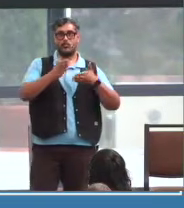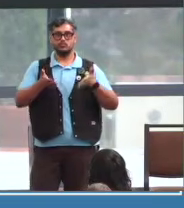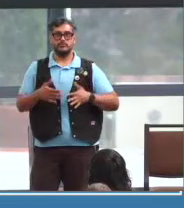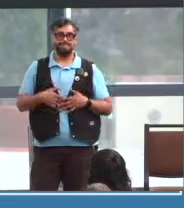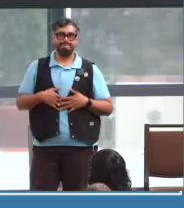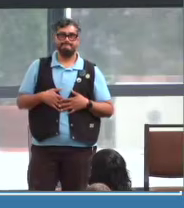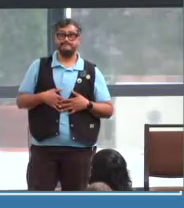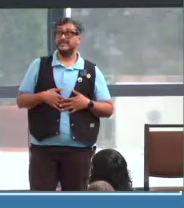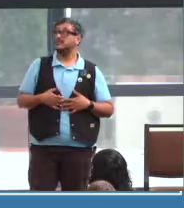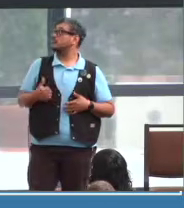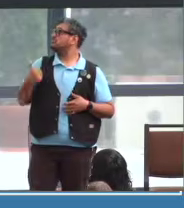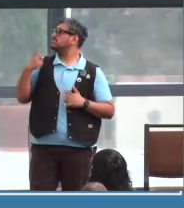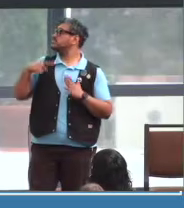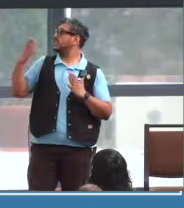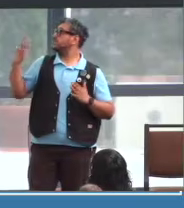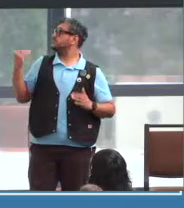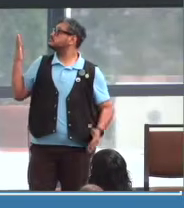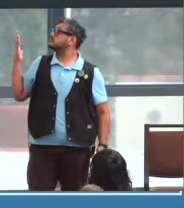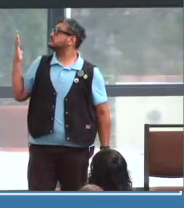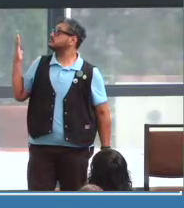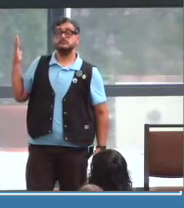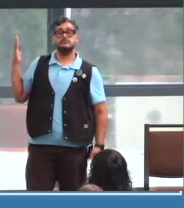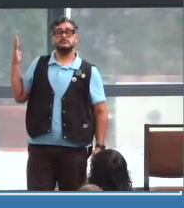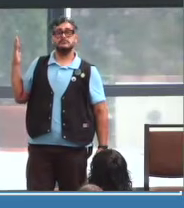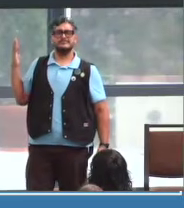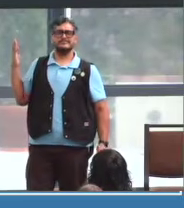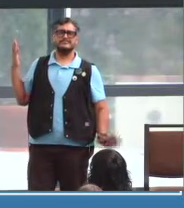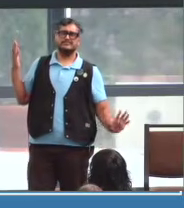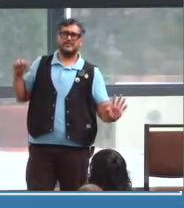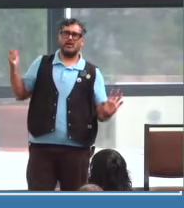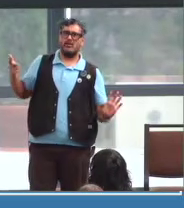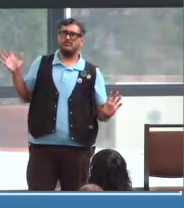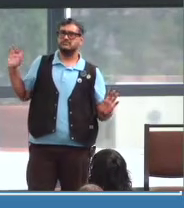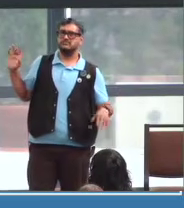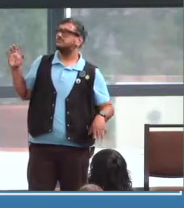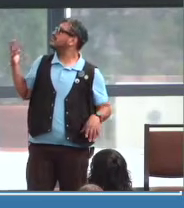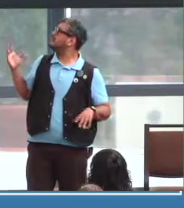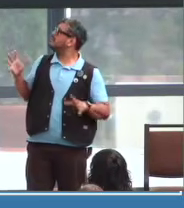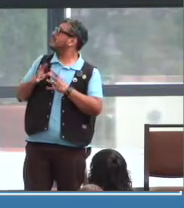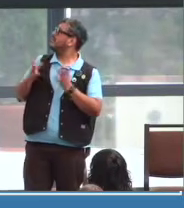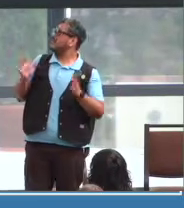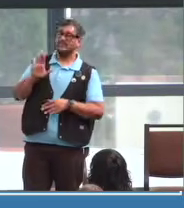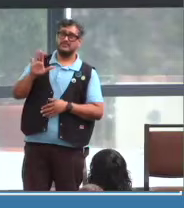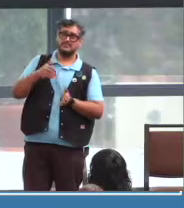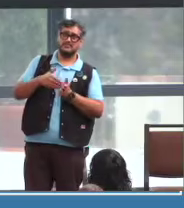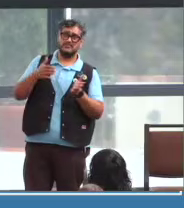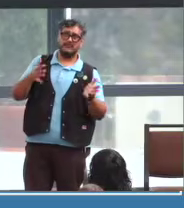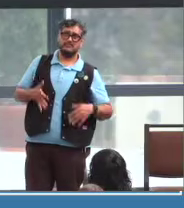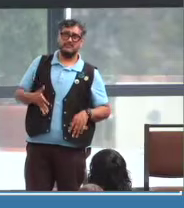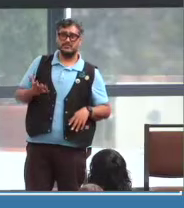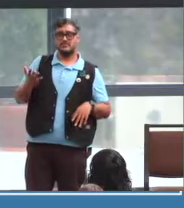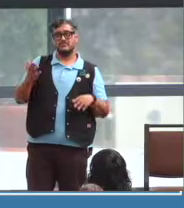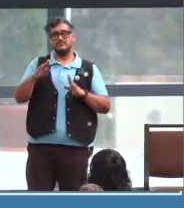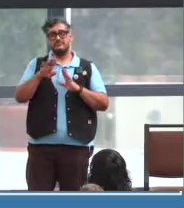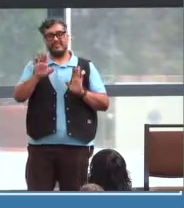So this is a checklist. This is not exhaustive, but a lot of what your rheumatologist in the